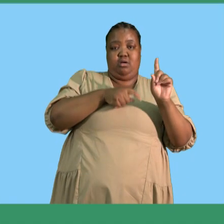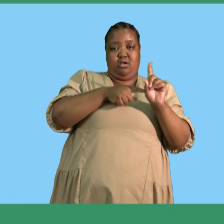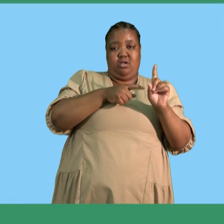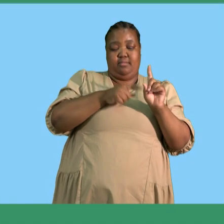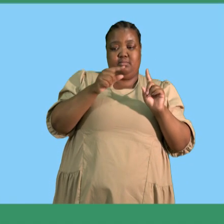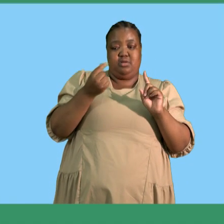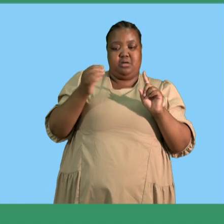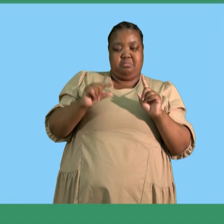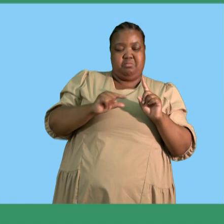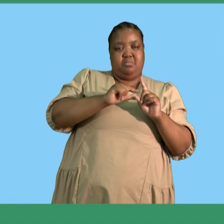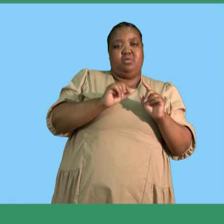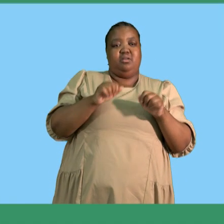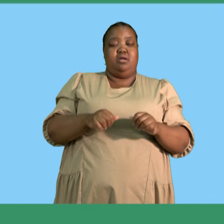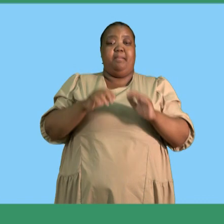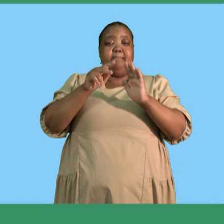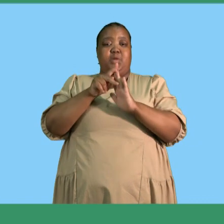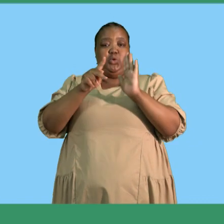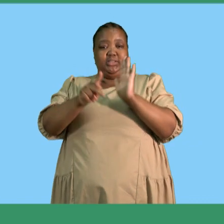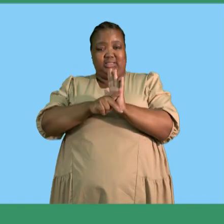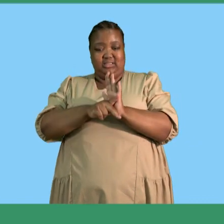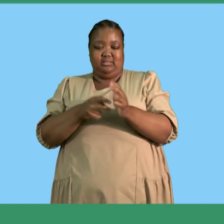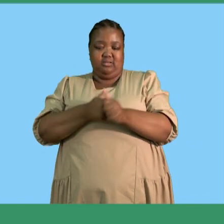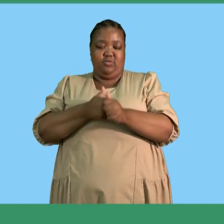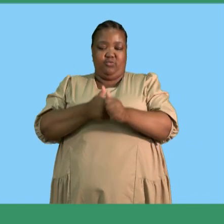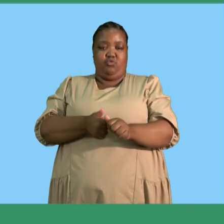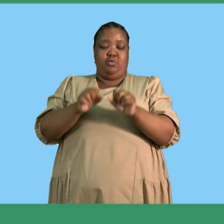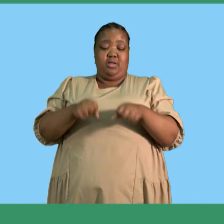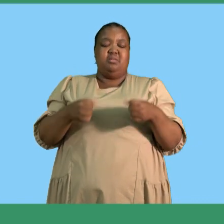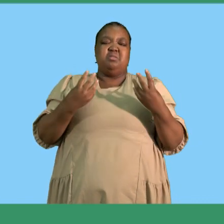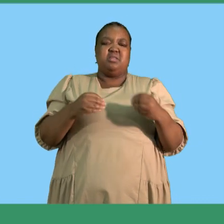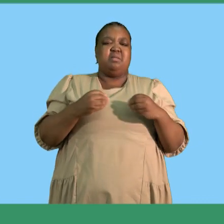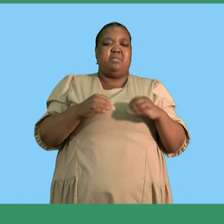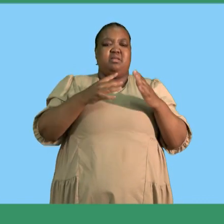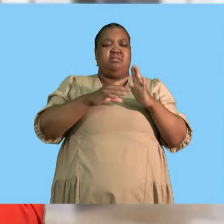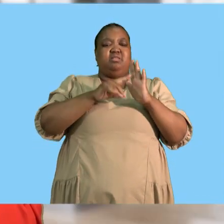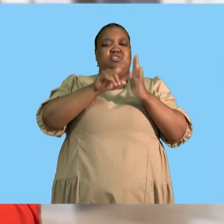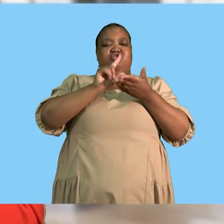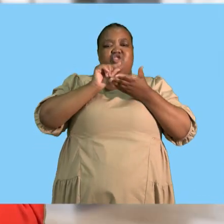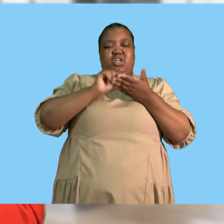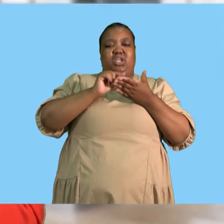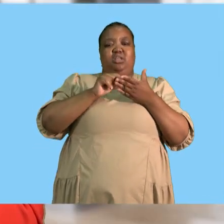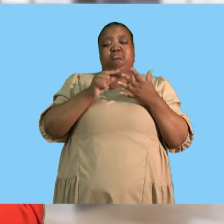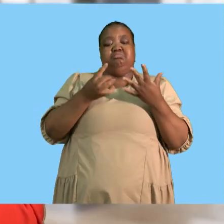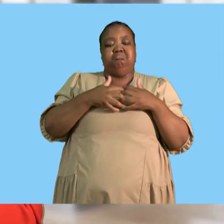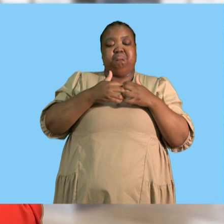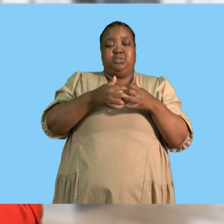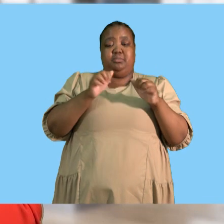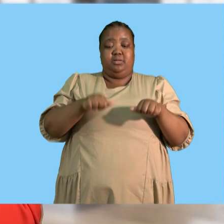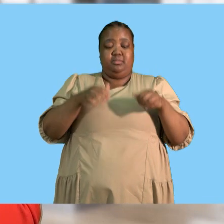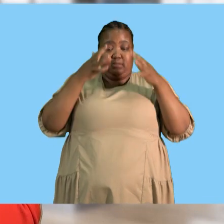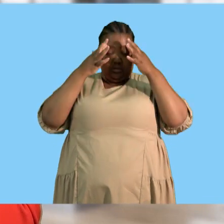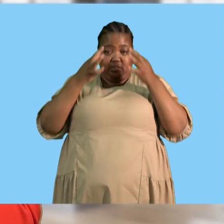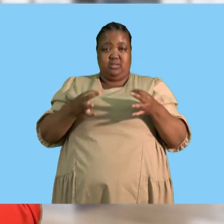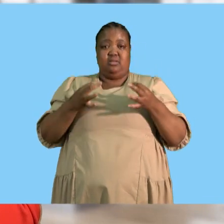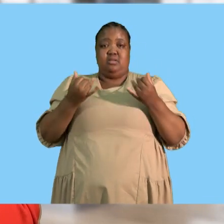the policies that govern the product or service. So if in my chicken business, I decide that I want